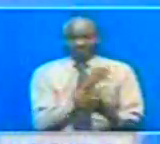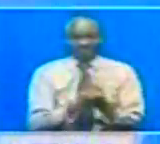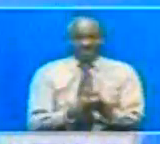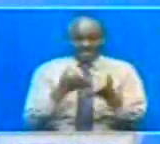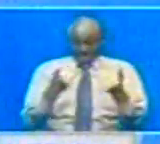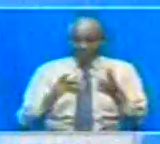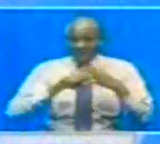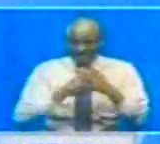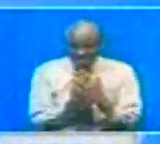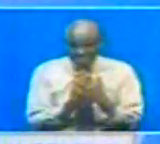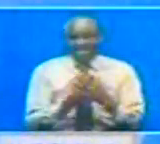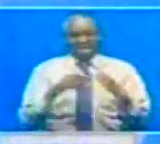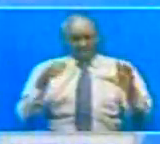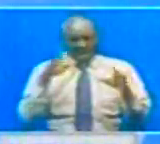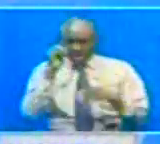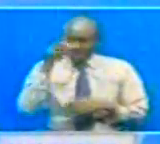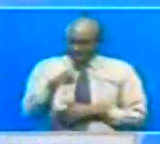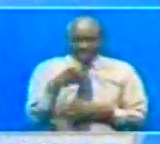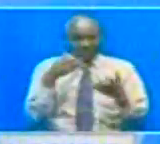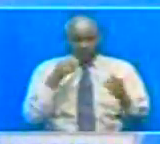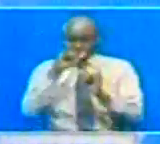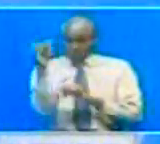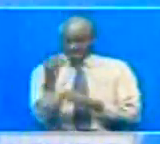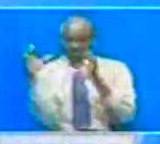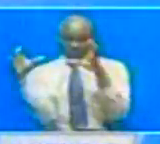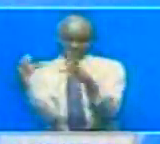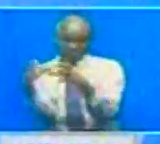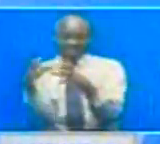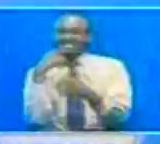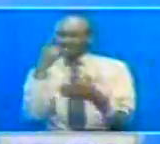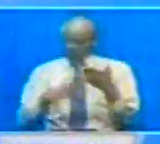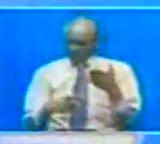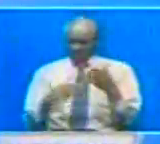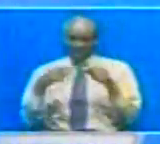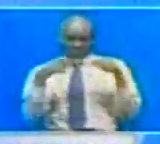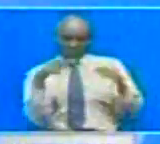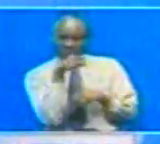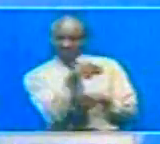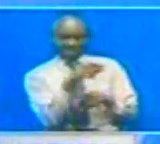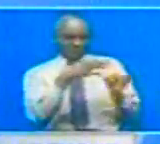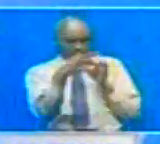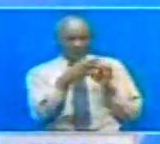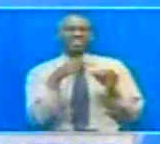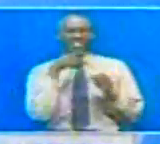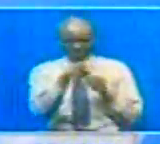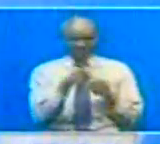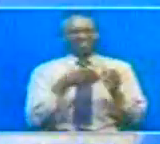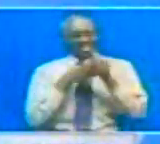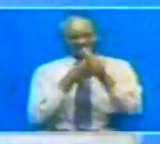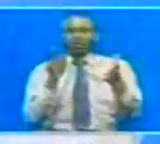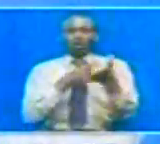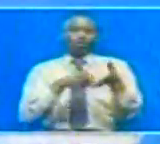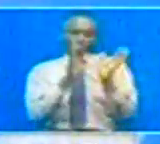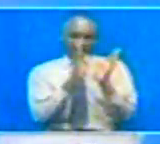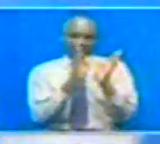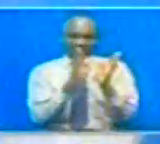Let's get into it. Members of Parliament from the Jubilee Coalition say that the opposition is misleading Kenyans on a new security law.